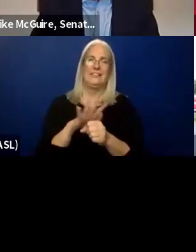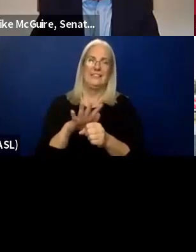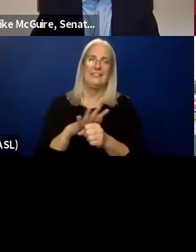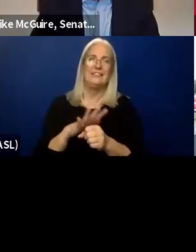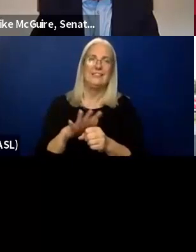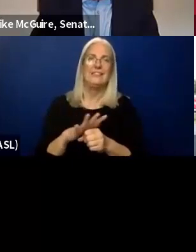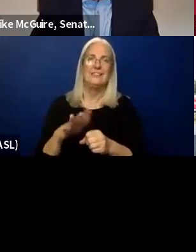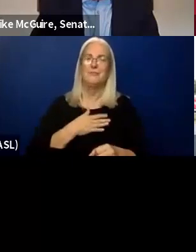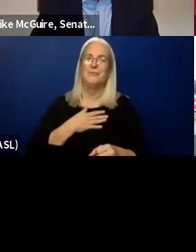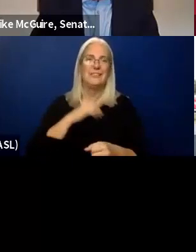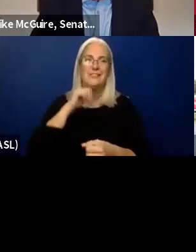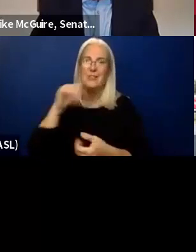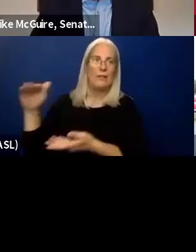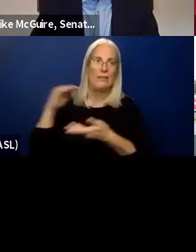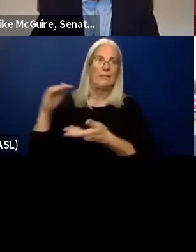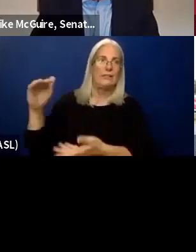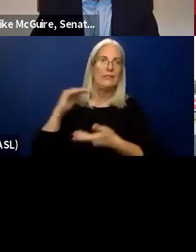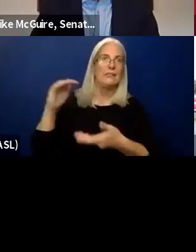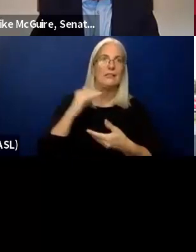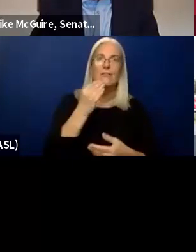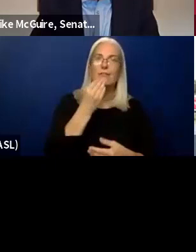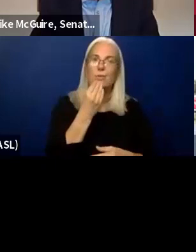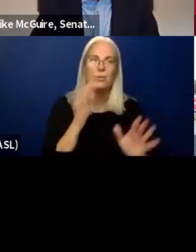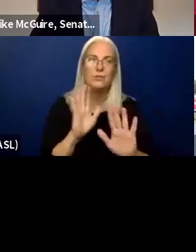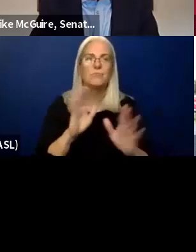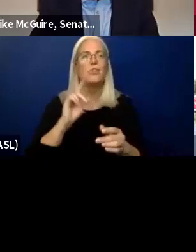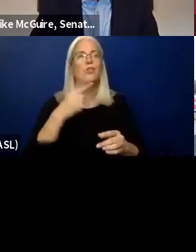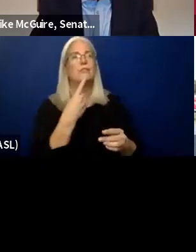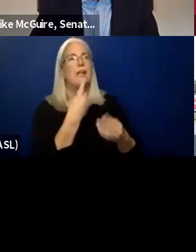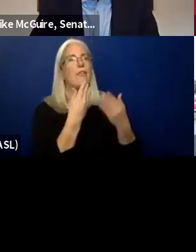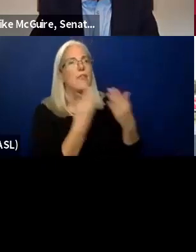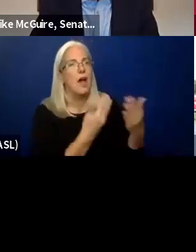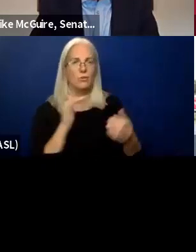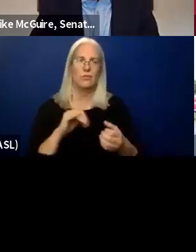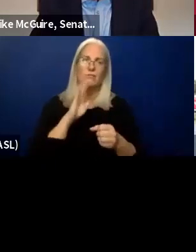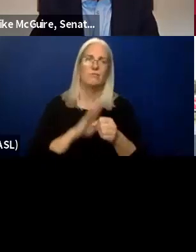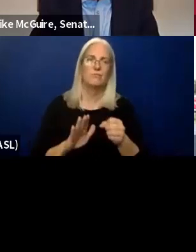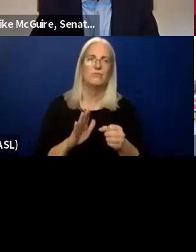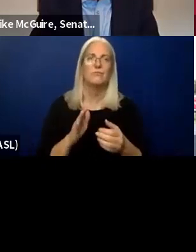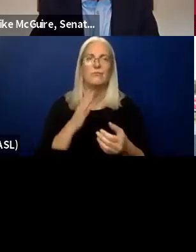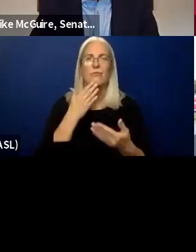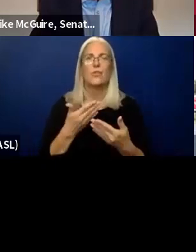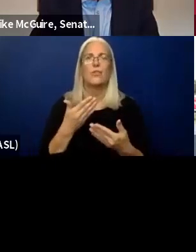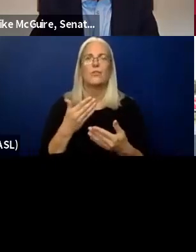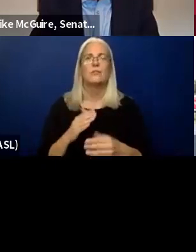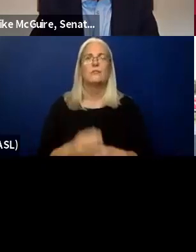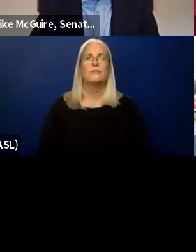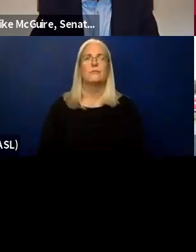We are not in need of anything. Thank you. Well, people can always make signs, and I know you appreciate that.